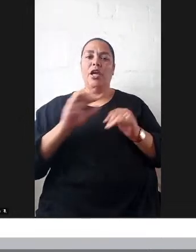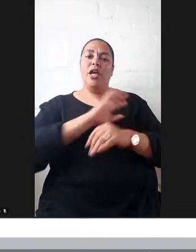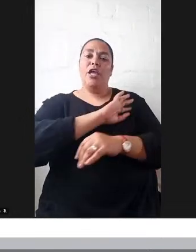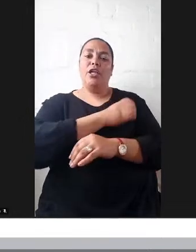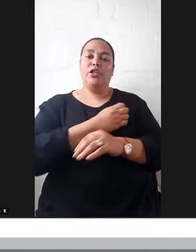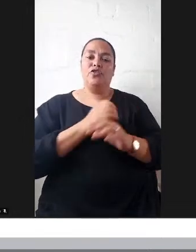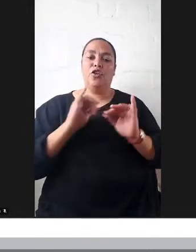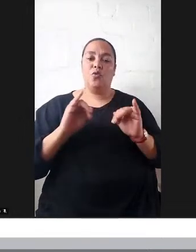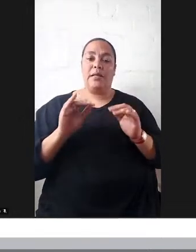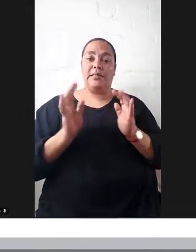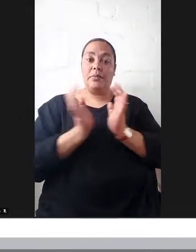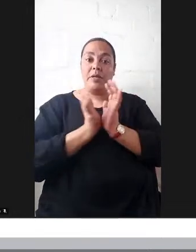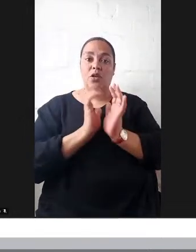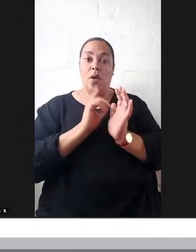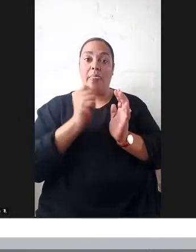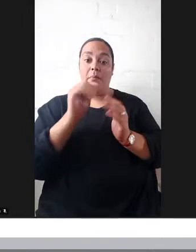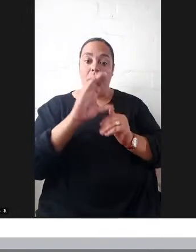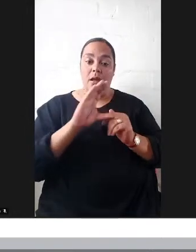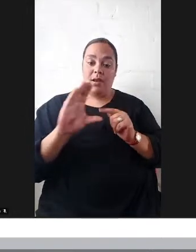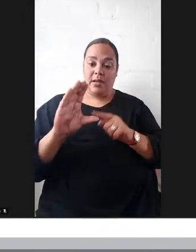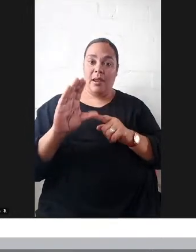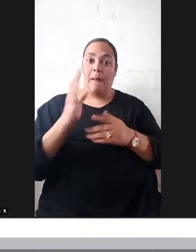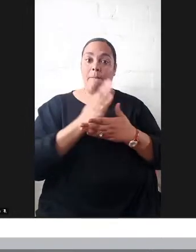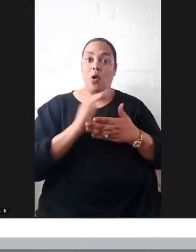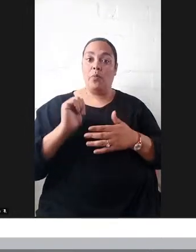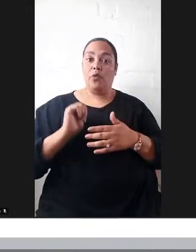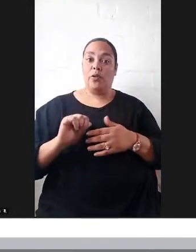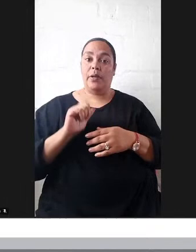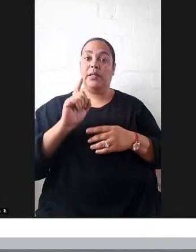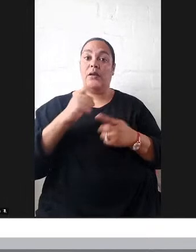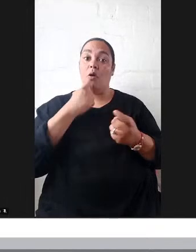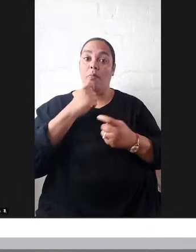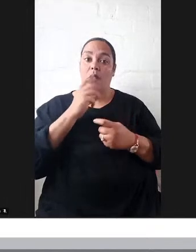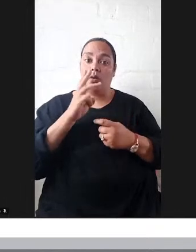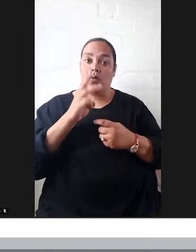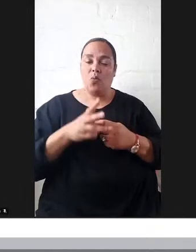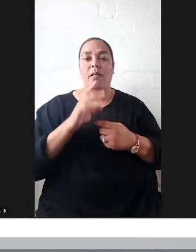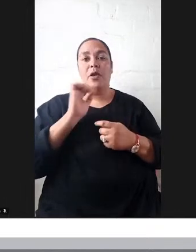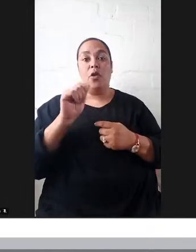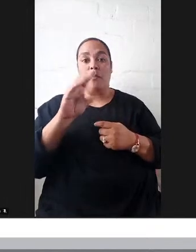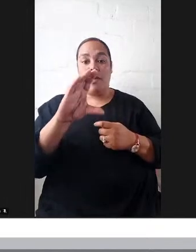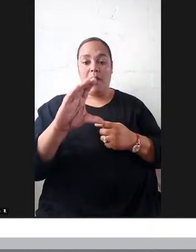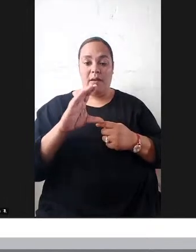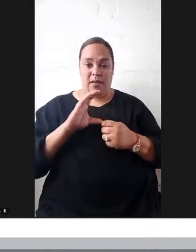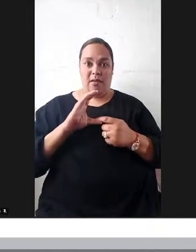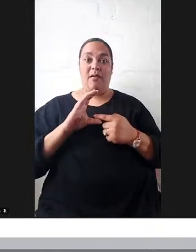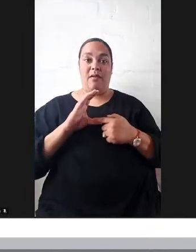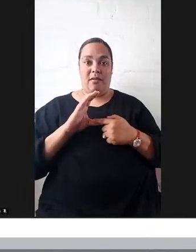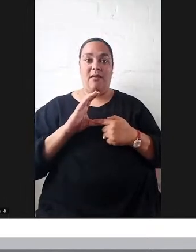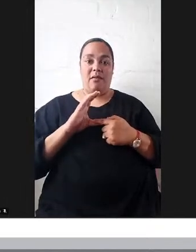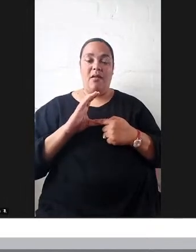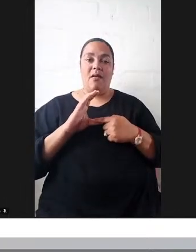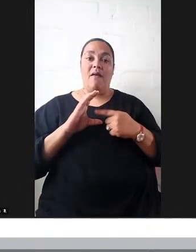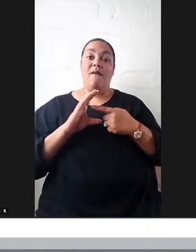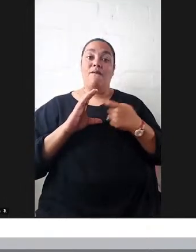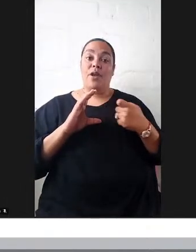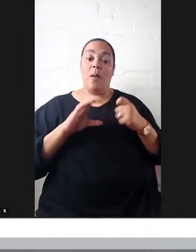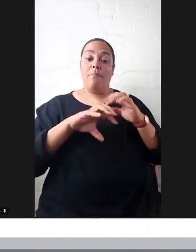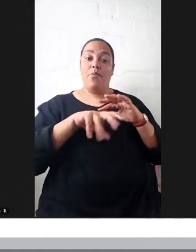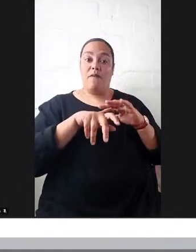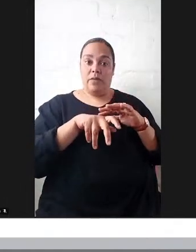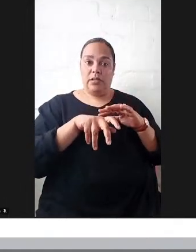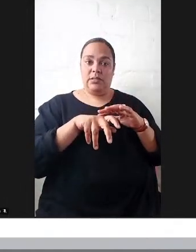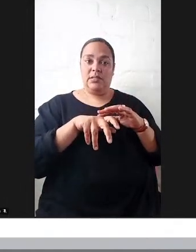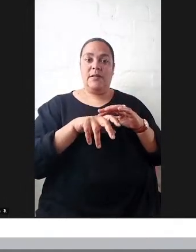grants, part of what the municipalities would be complaining is the grants that comes to them from the province, the